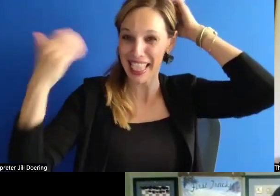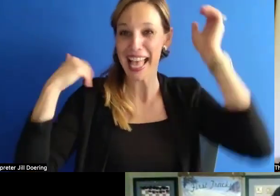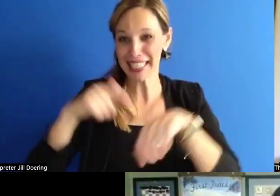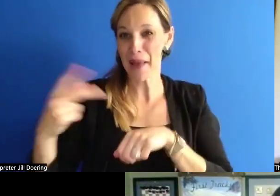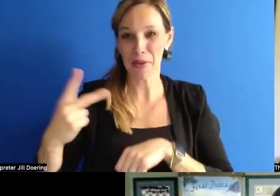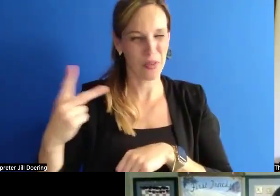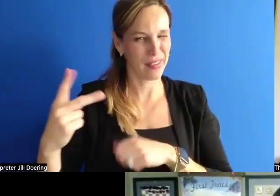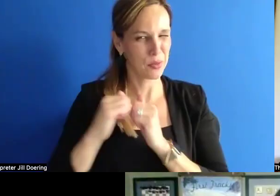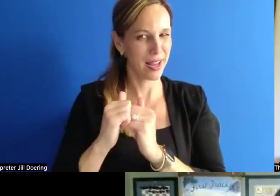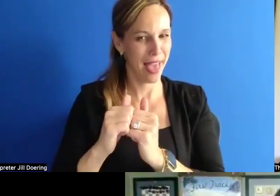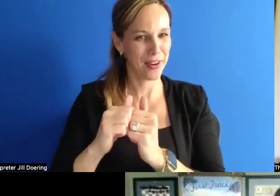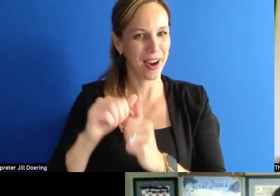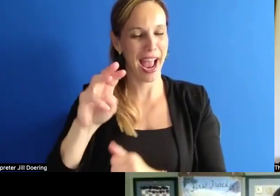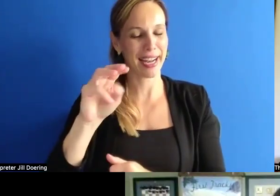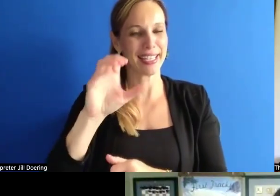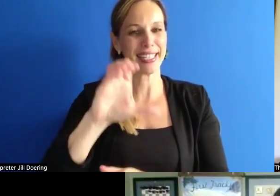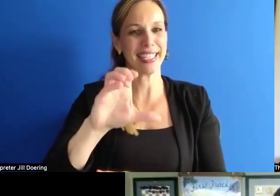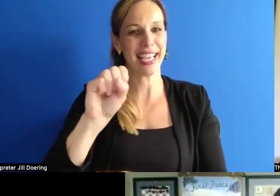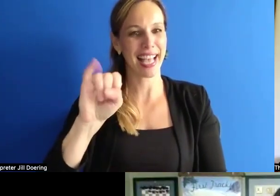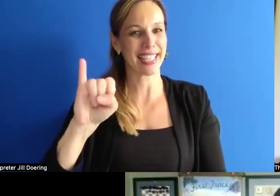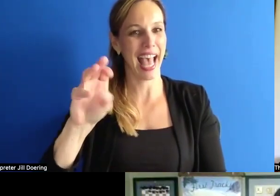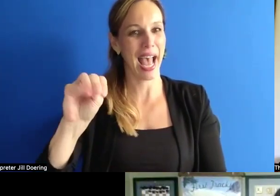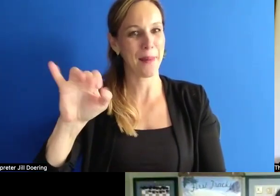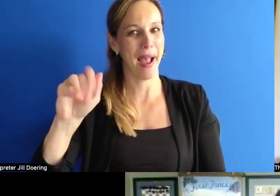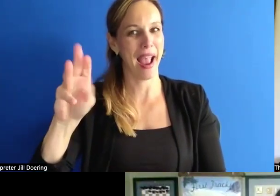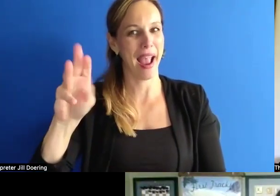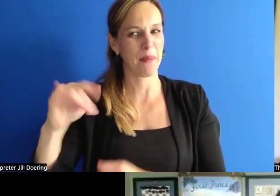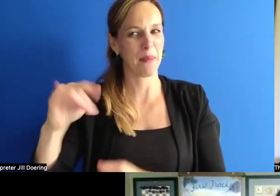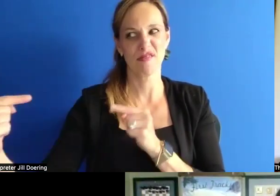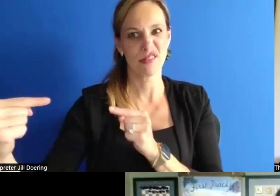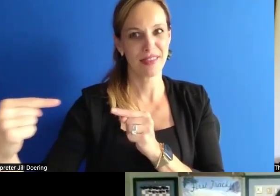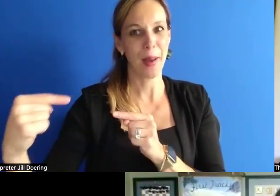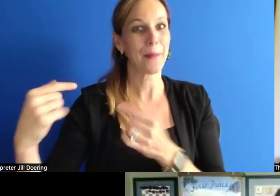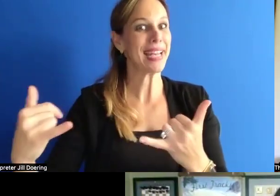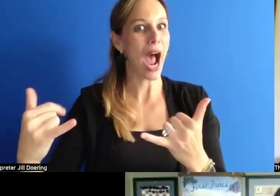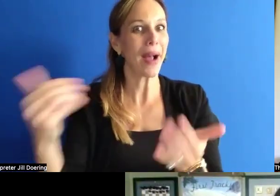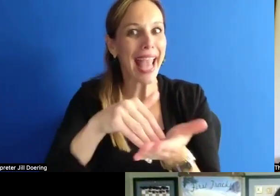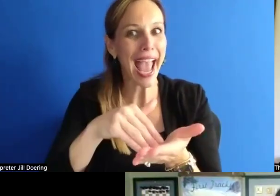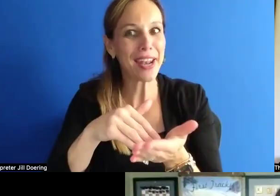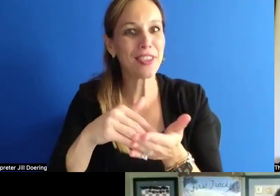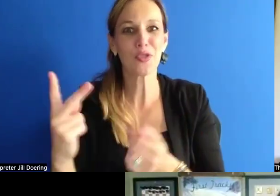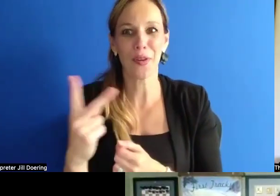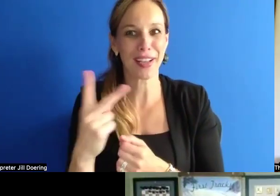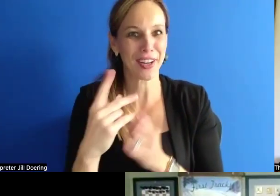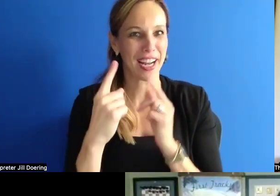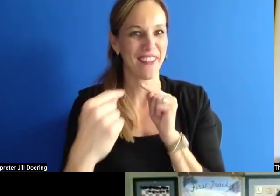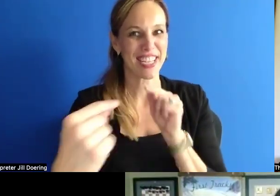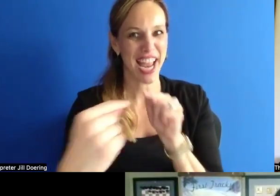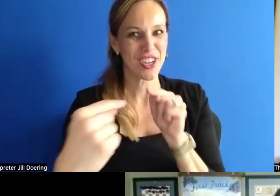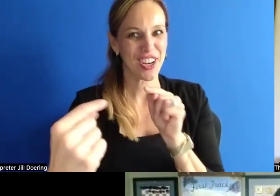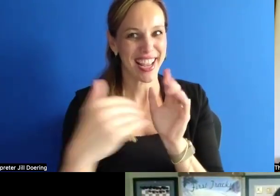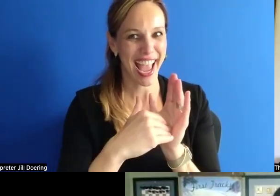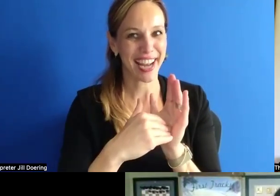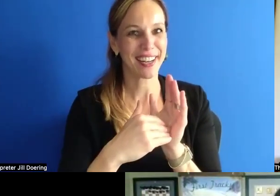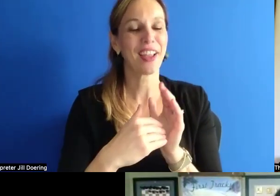on CSI Miami. And now this time we get to have tension throughout the whole movie. We used to work together at a